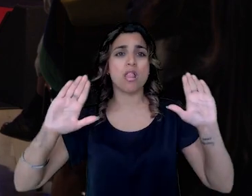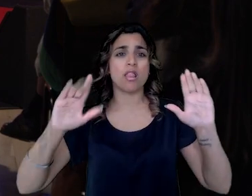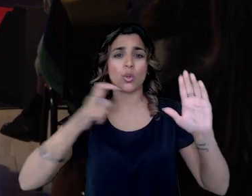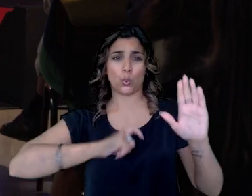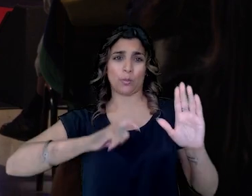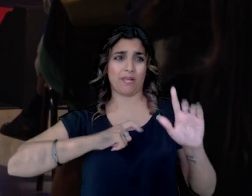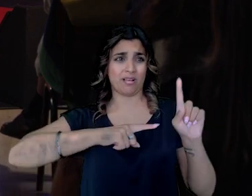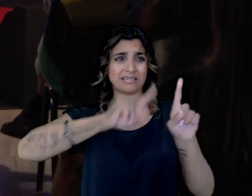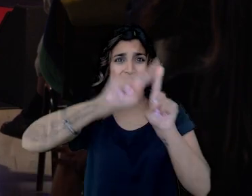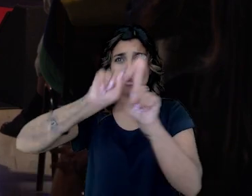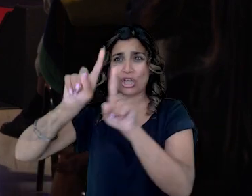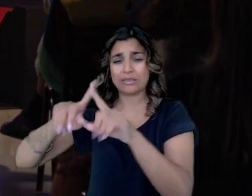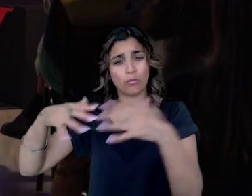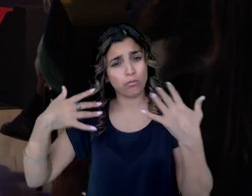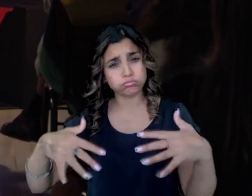world